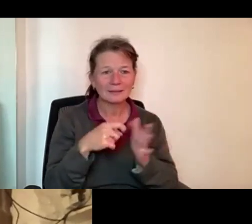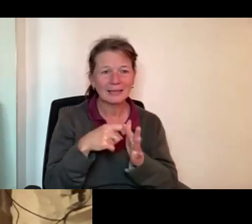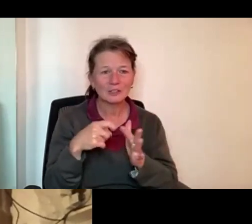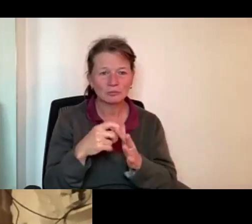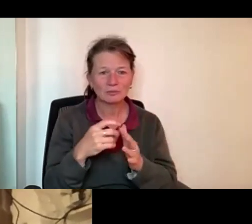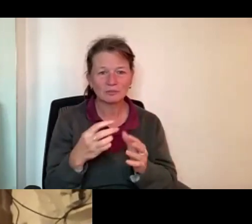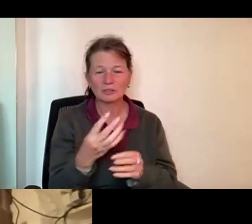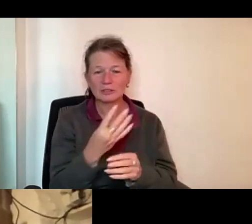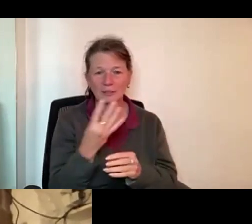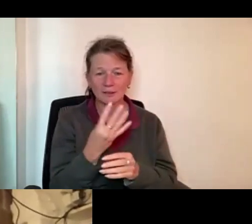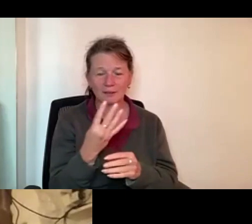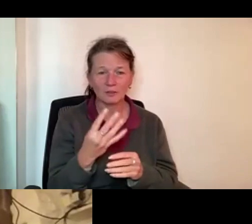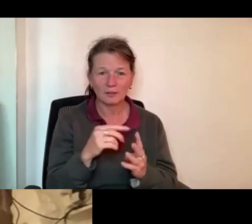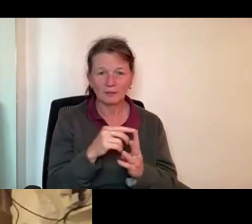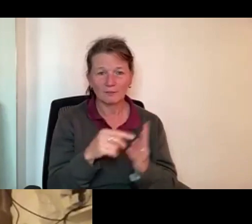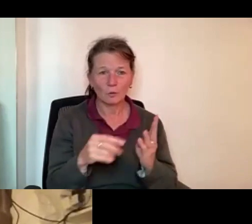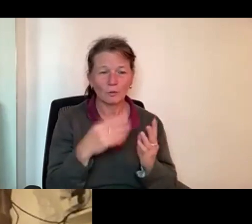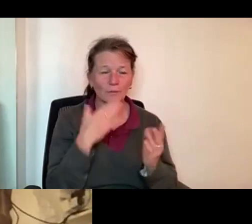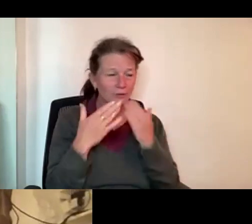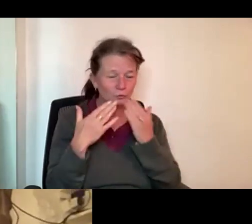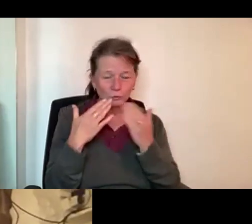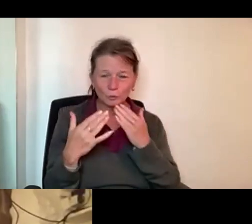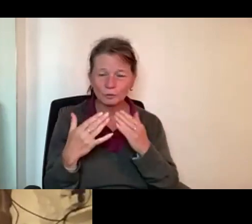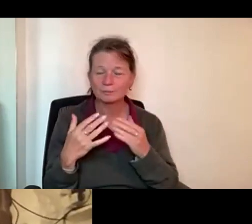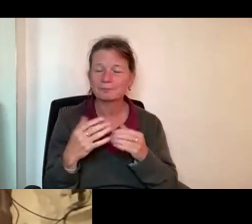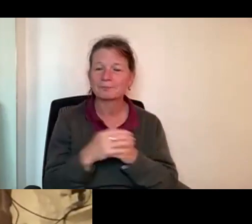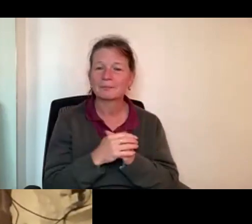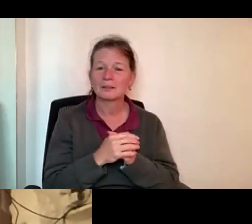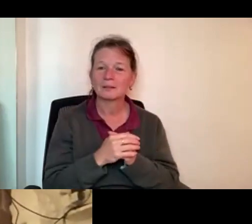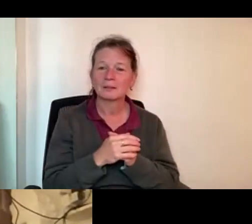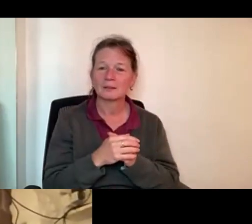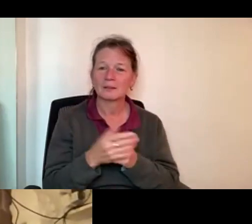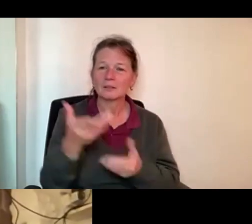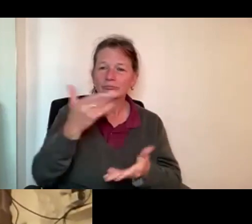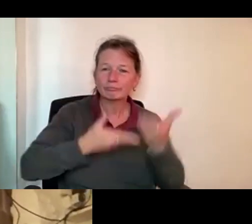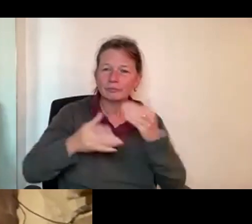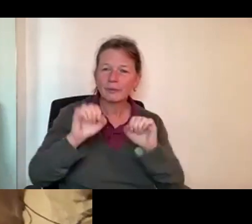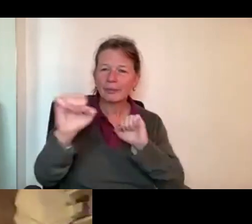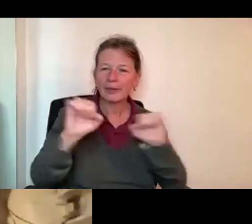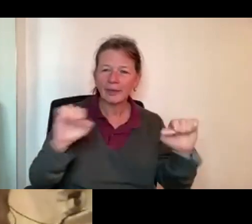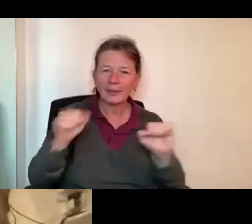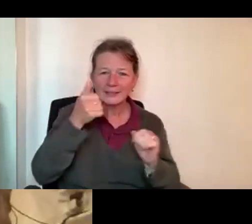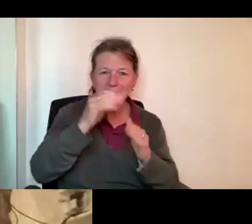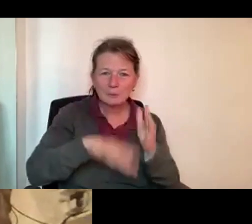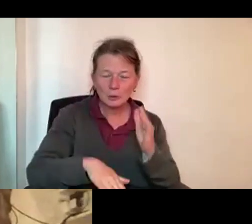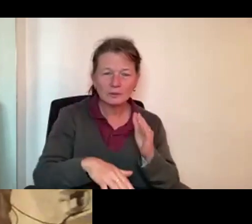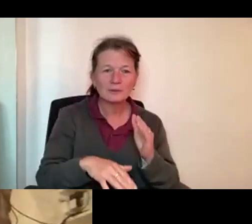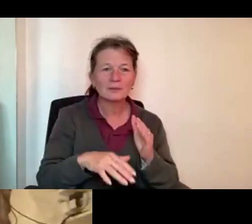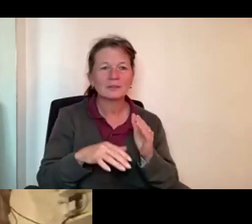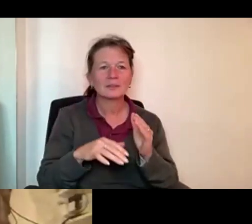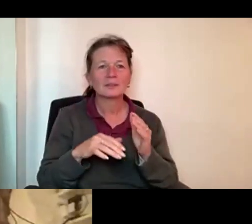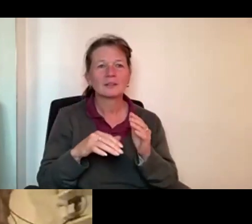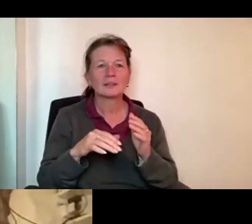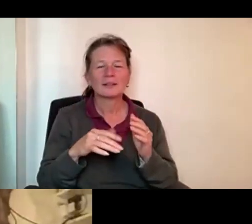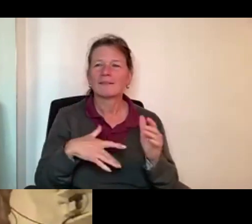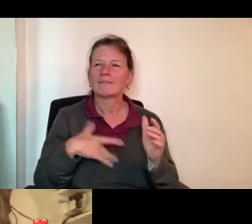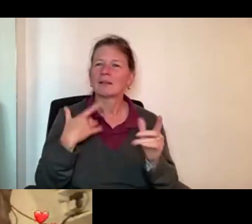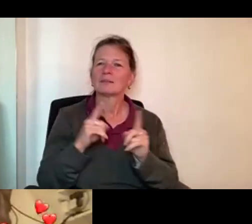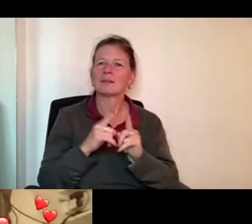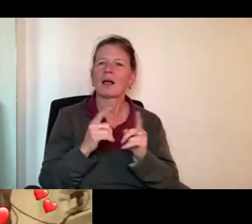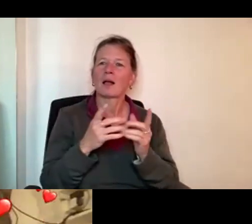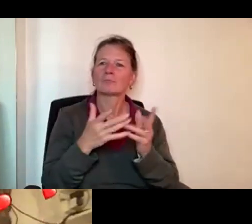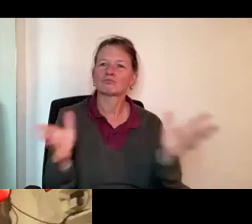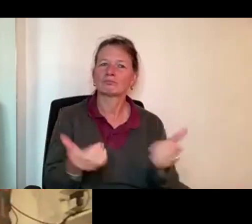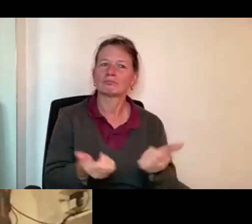giving us their perspective on their experiences, and the fact that those seem to have been broadly pretty